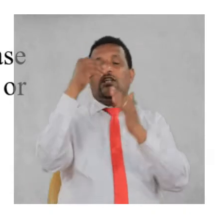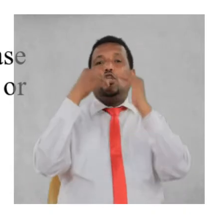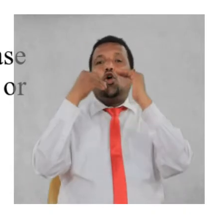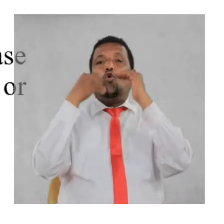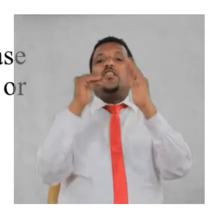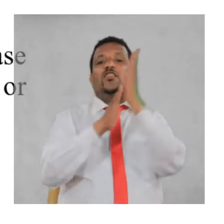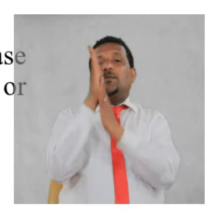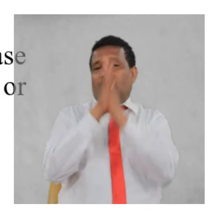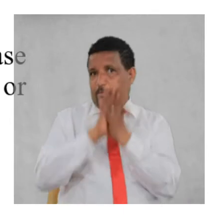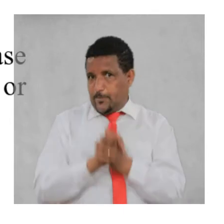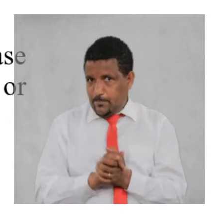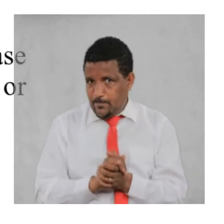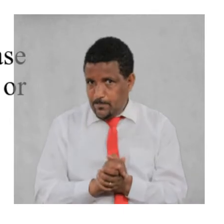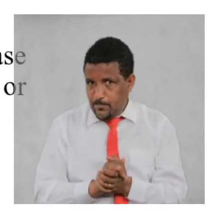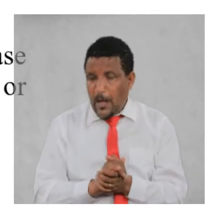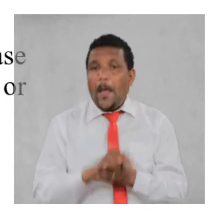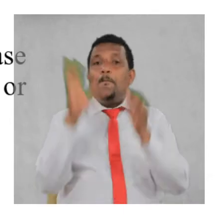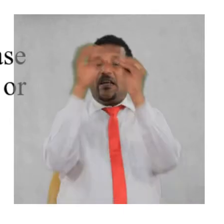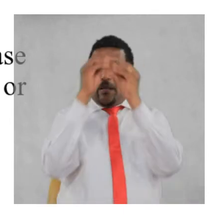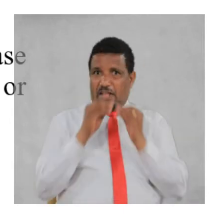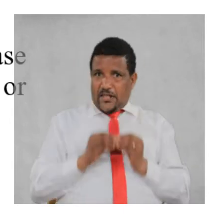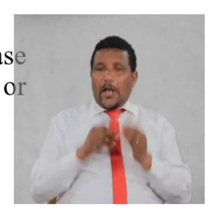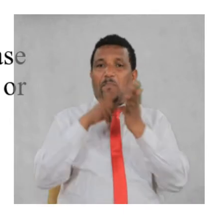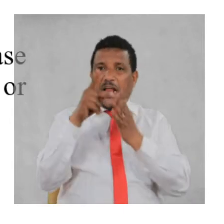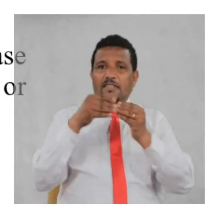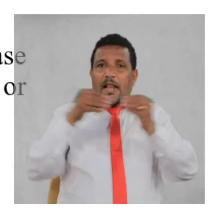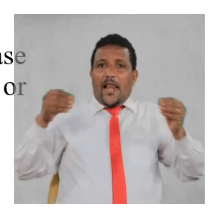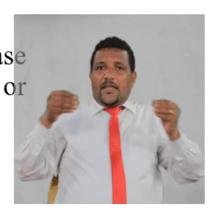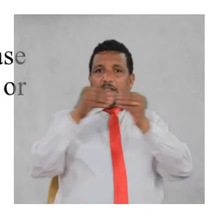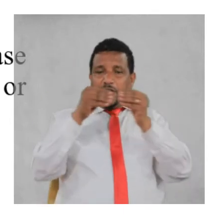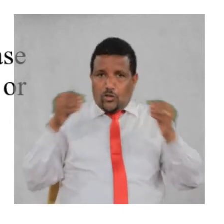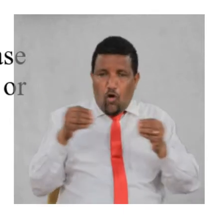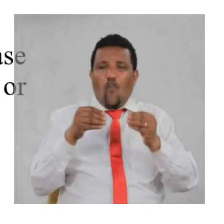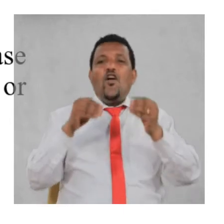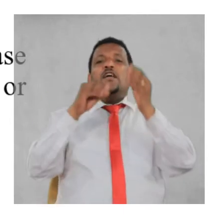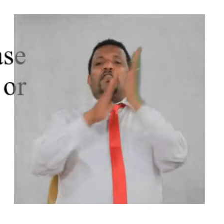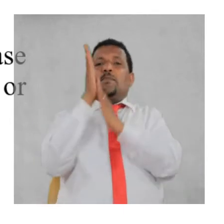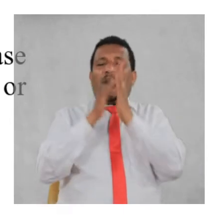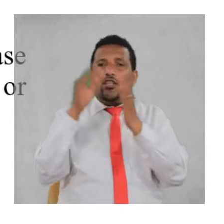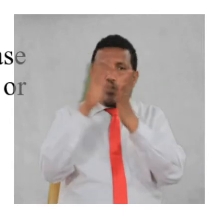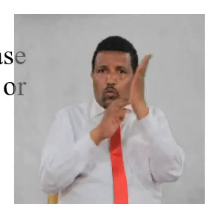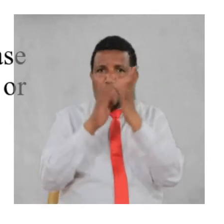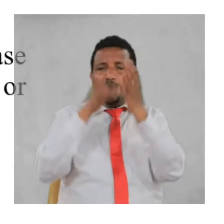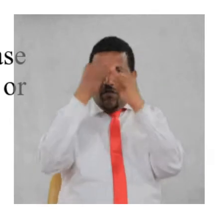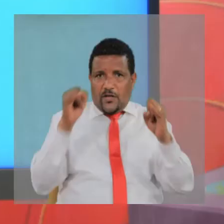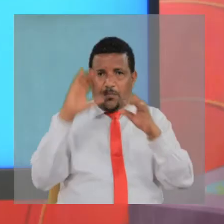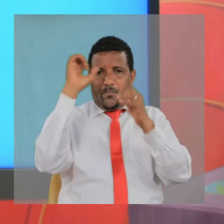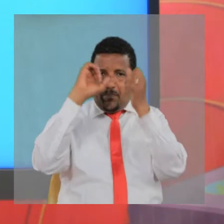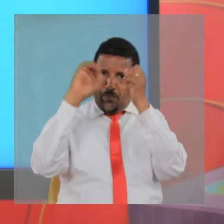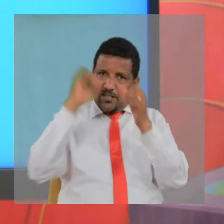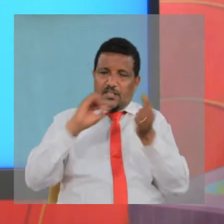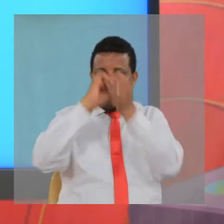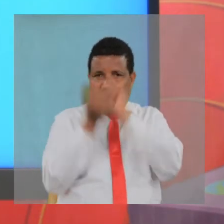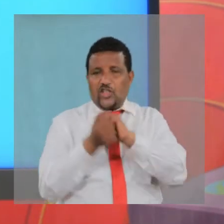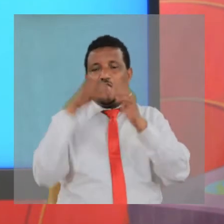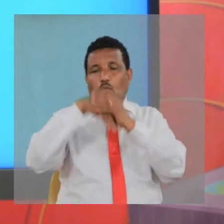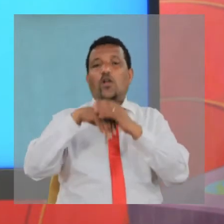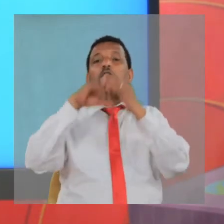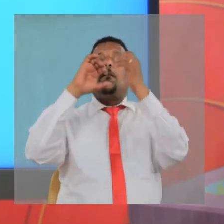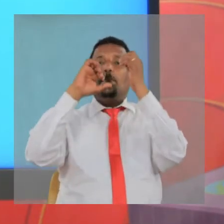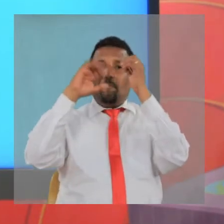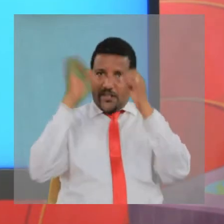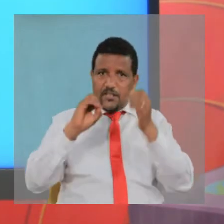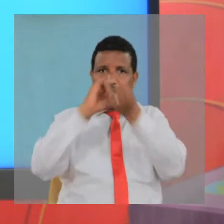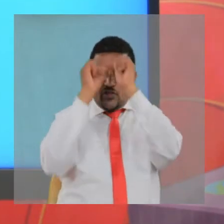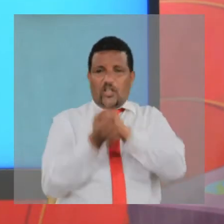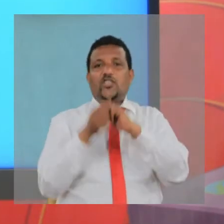demanded. Mathematically, the price elasticity of demand is calculated by dividing the percentage change in quantity demanded for the percentage change in